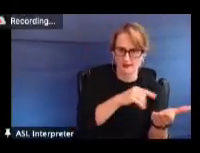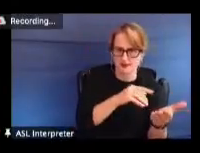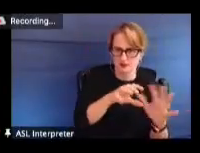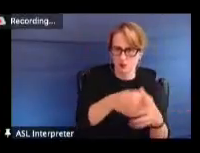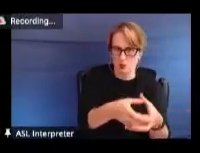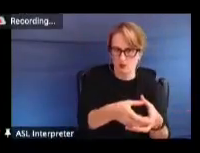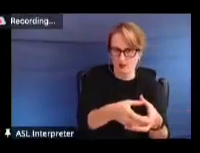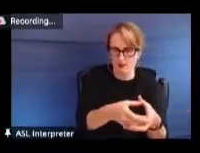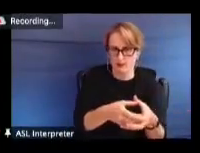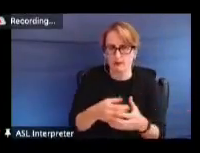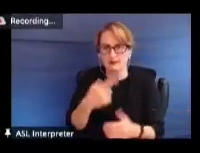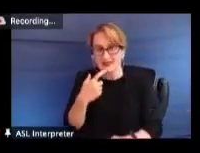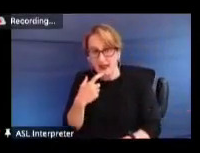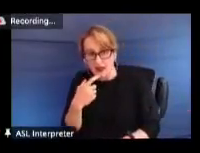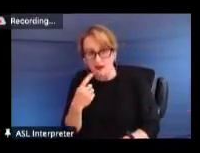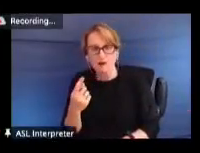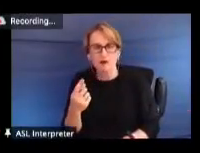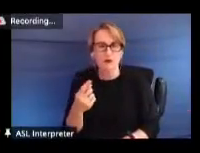really tackle,